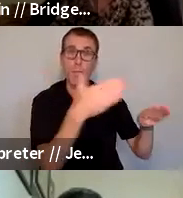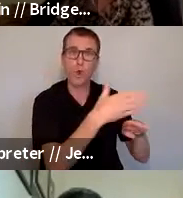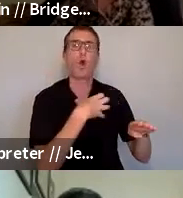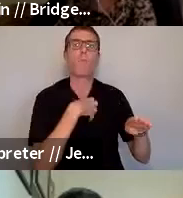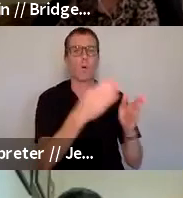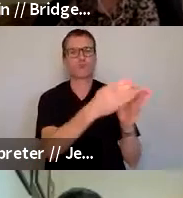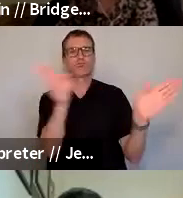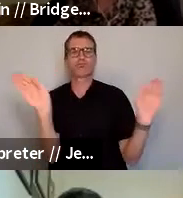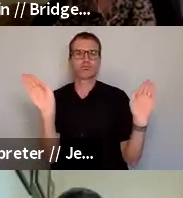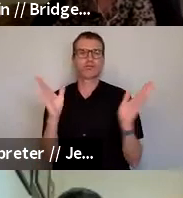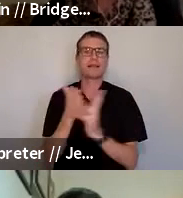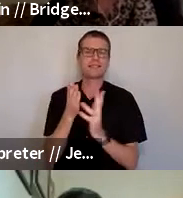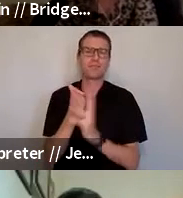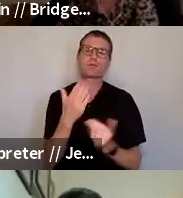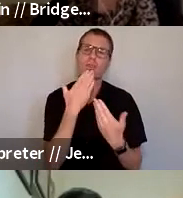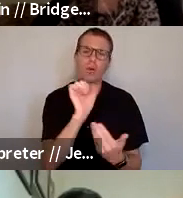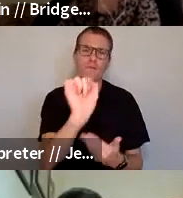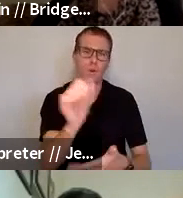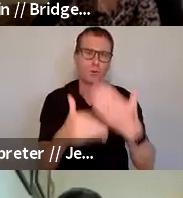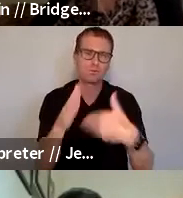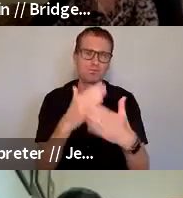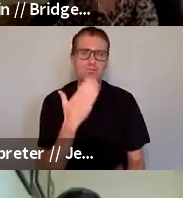everybody. Thanks very much for that contribution.